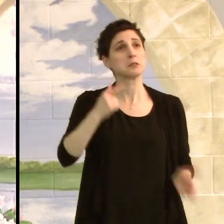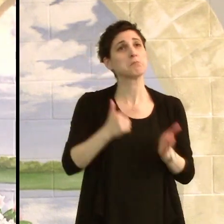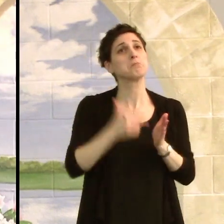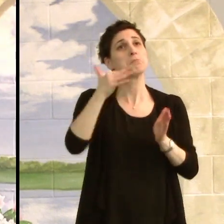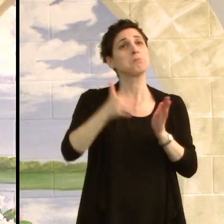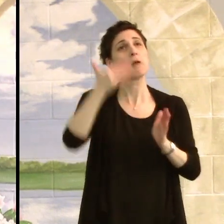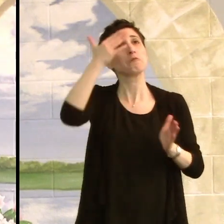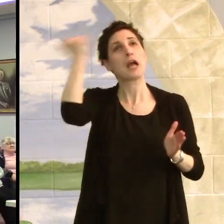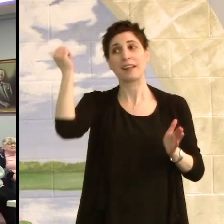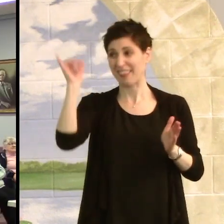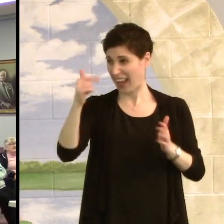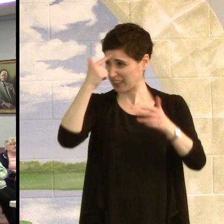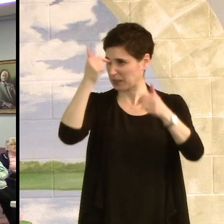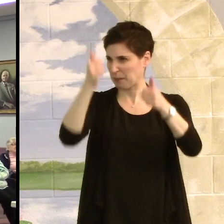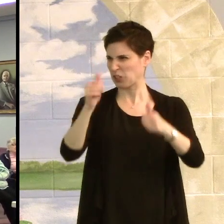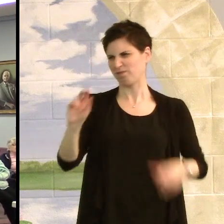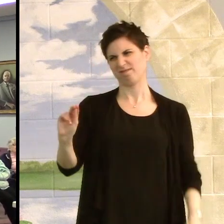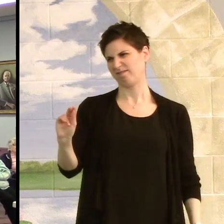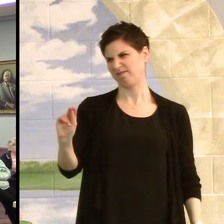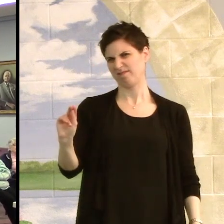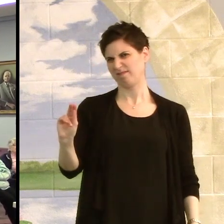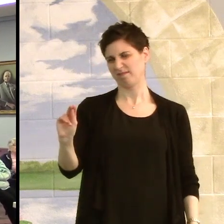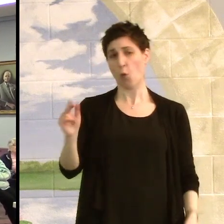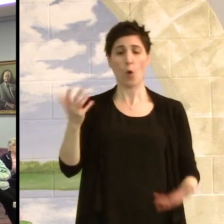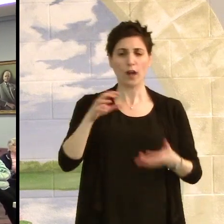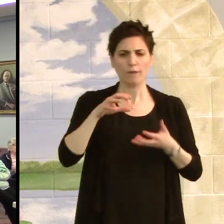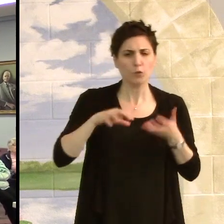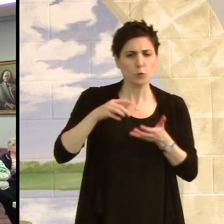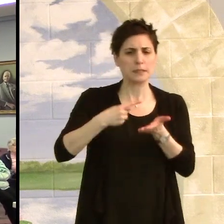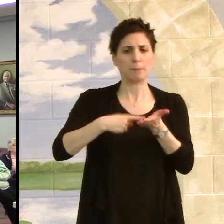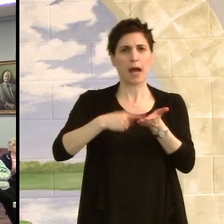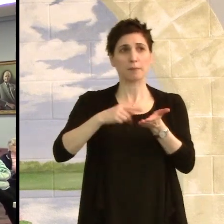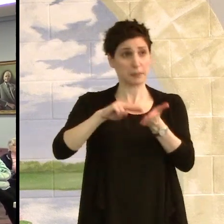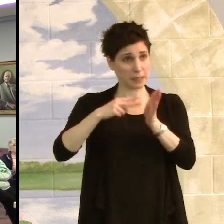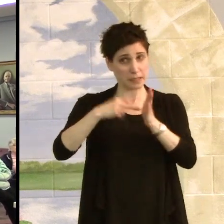confusion. Most seniors do not have dementia.